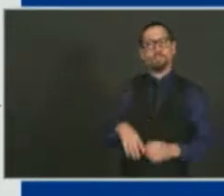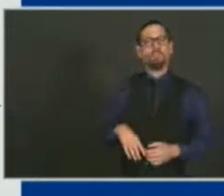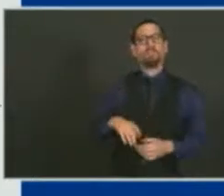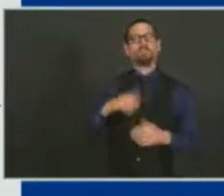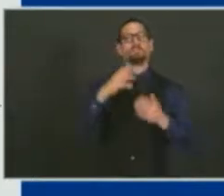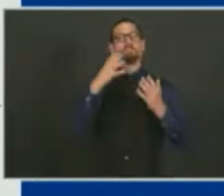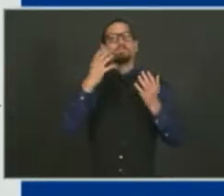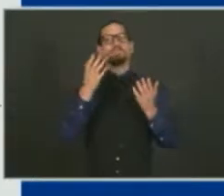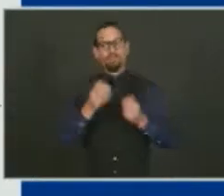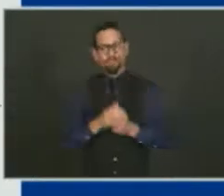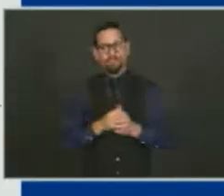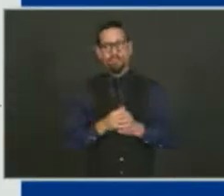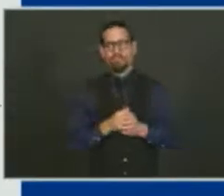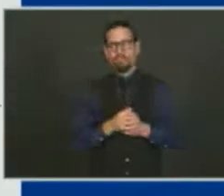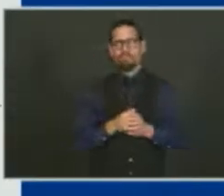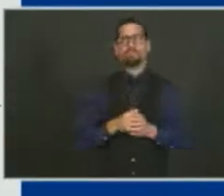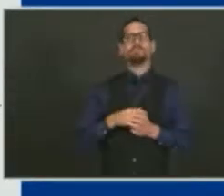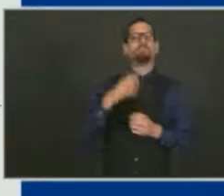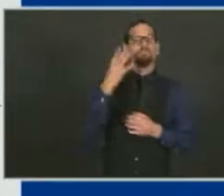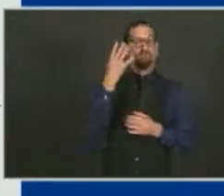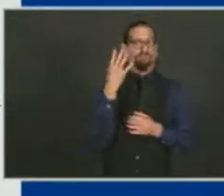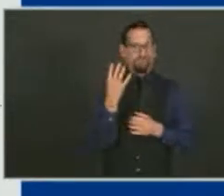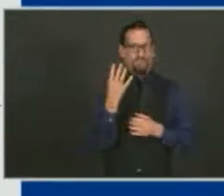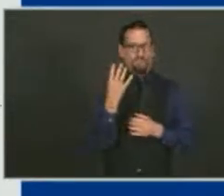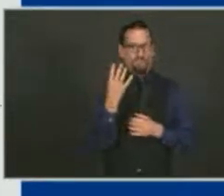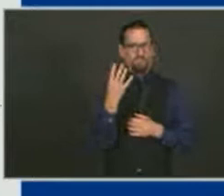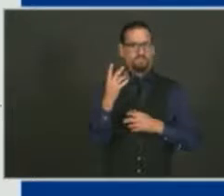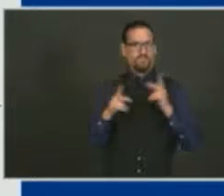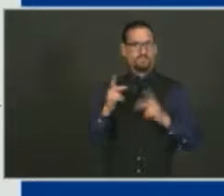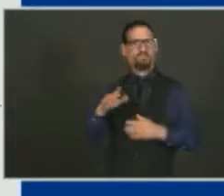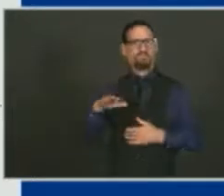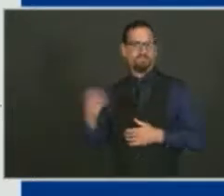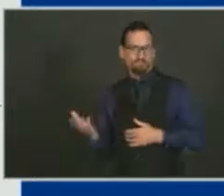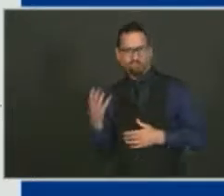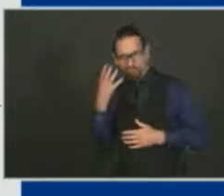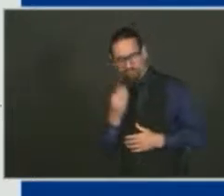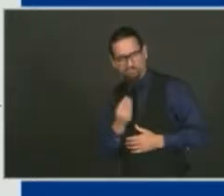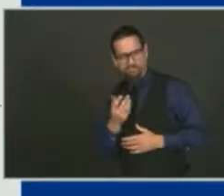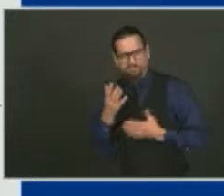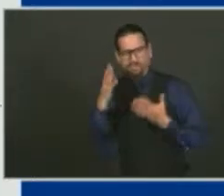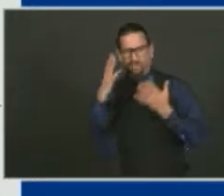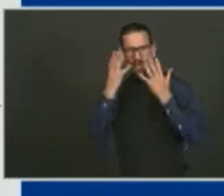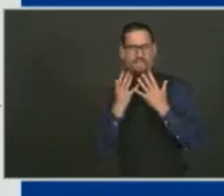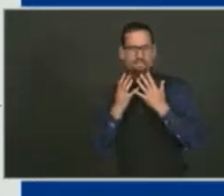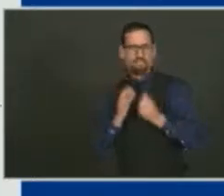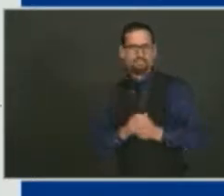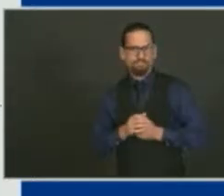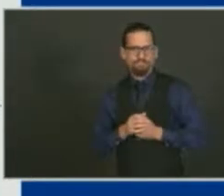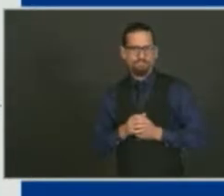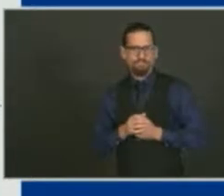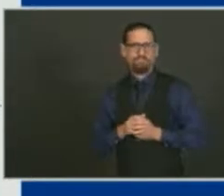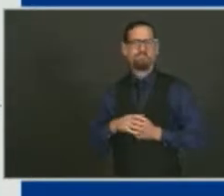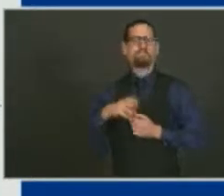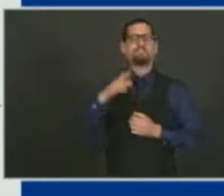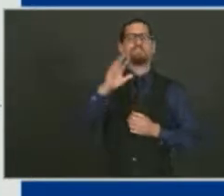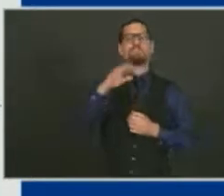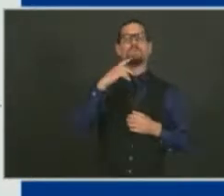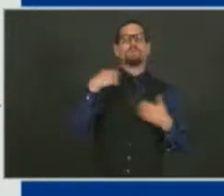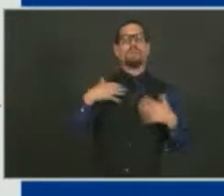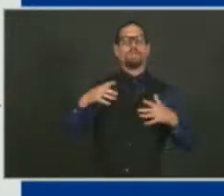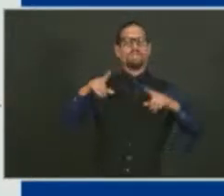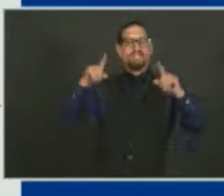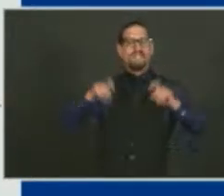we've performed just about 1.1 million tests. The million test mark was